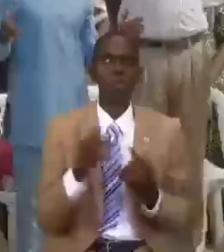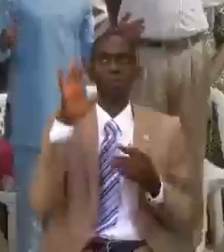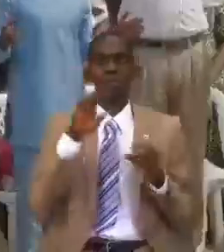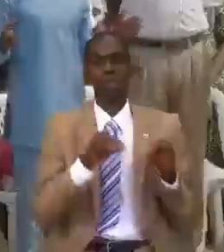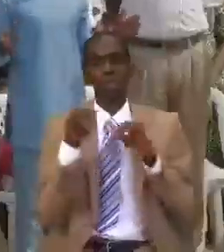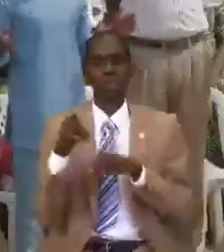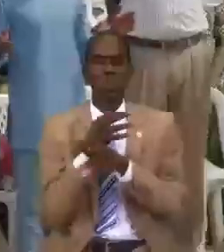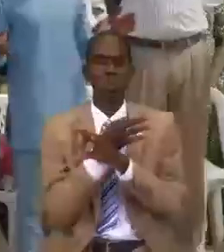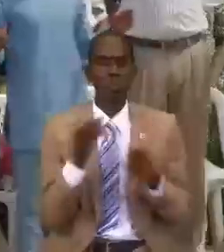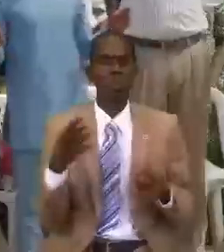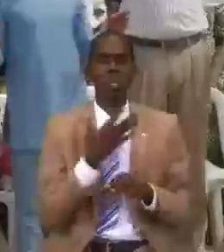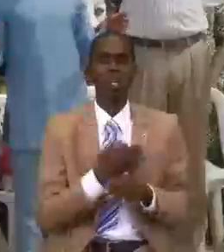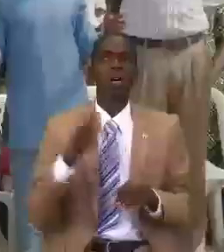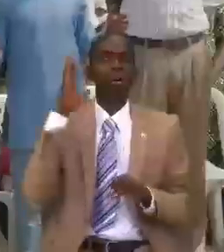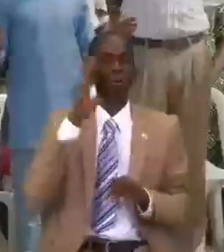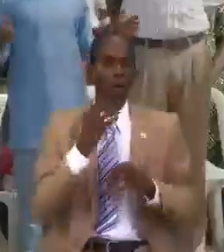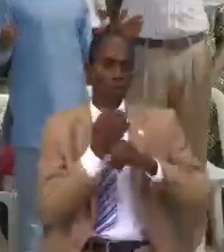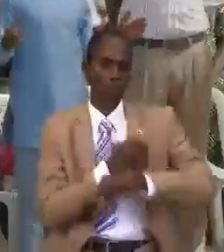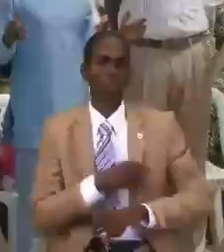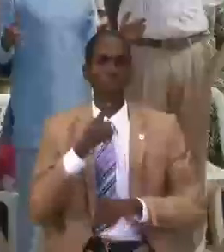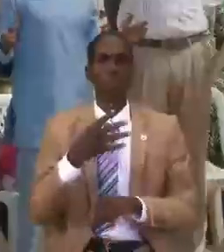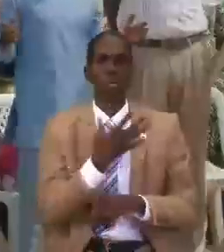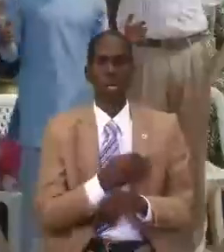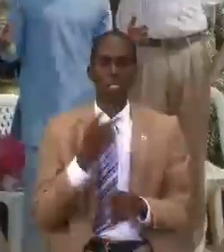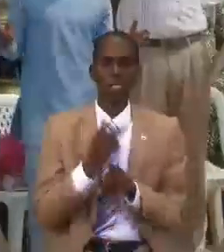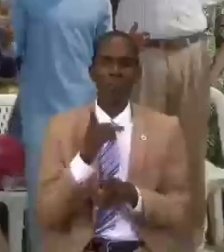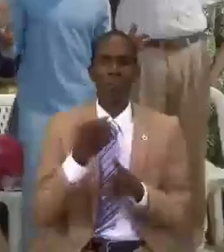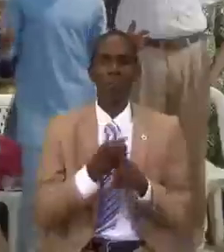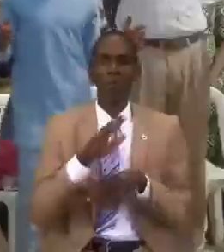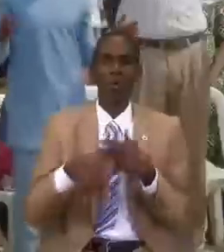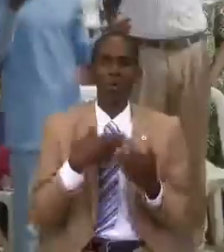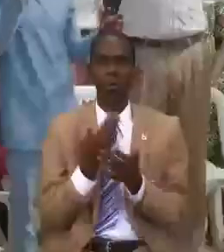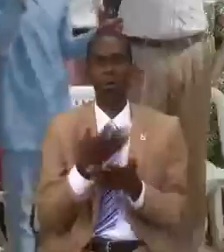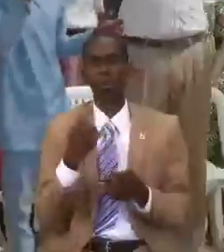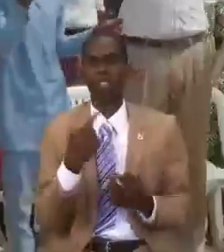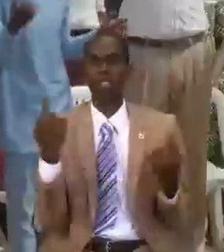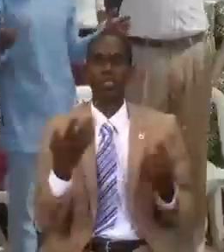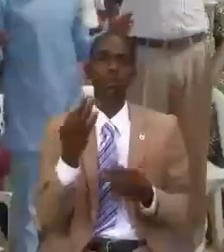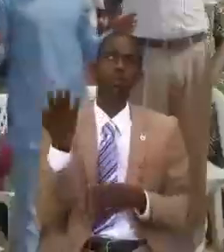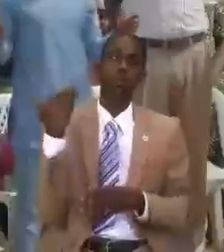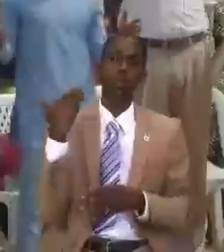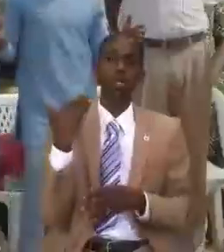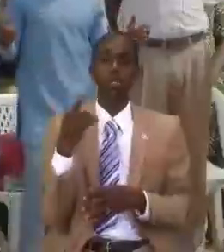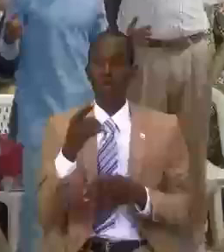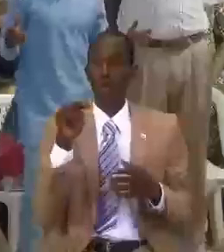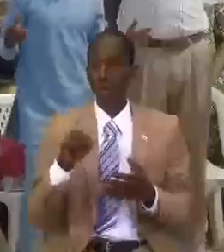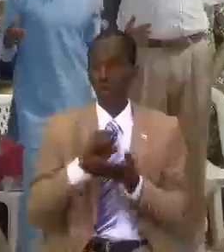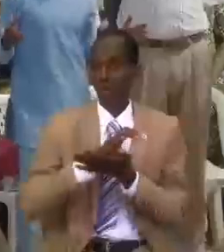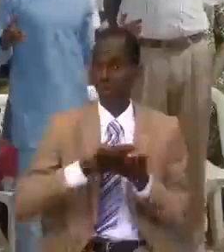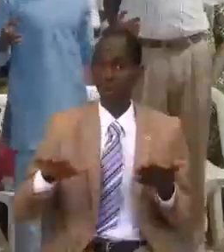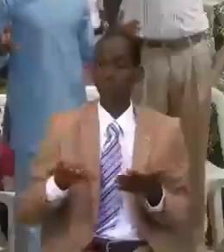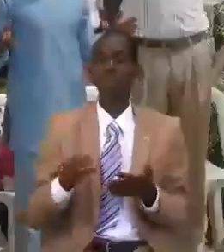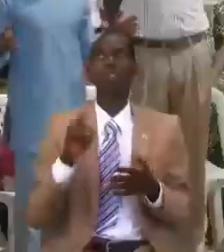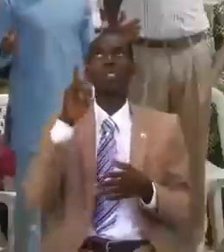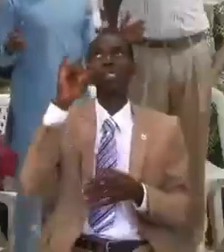you from all those sins of the past. You need sanctification. He is the cornerstone of our sanctification